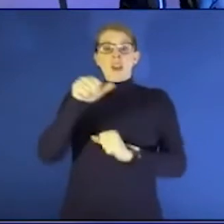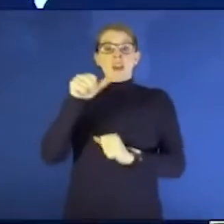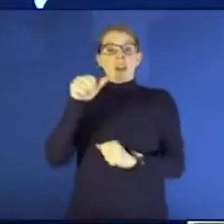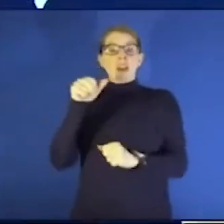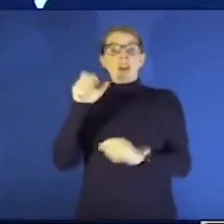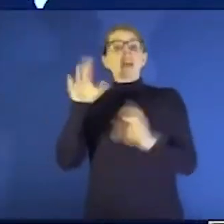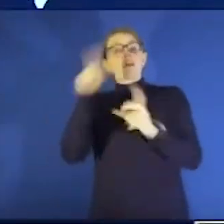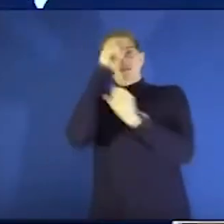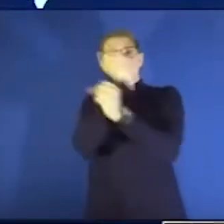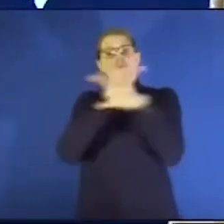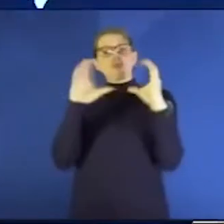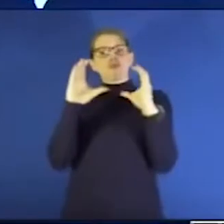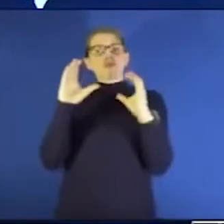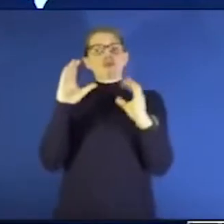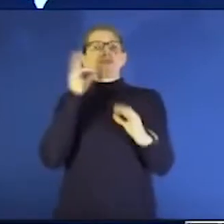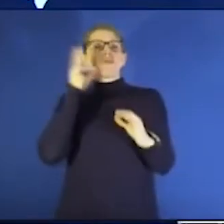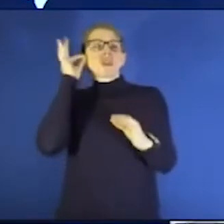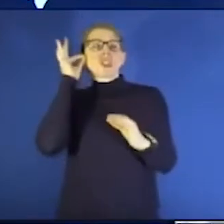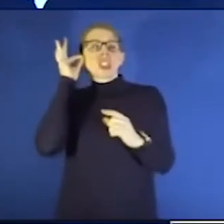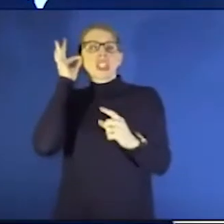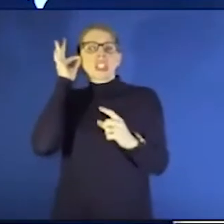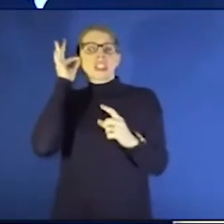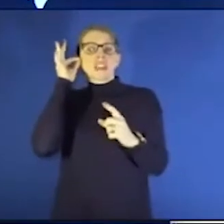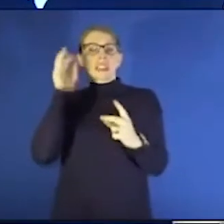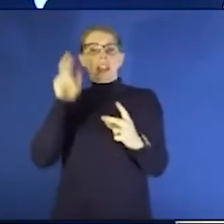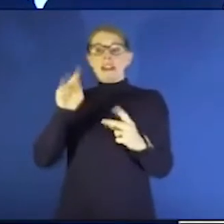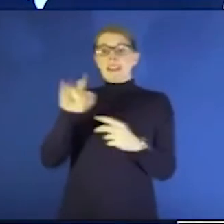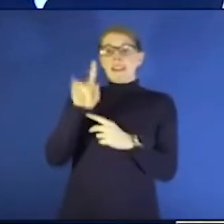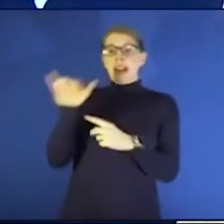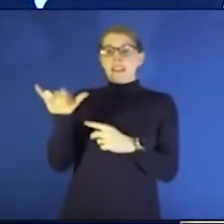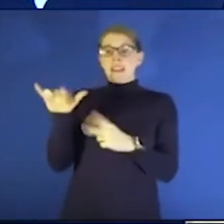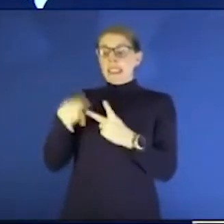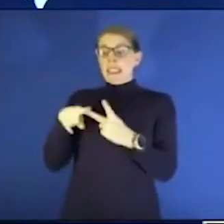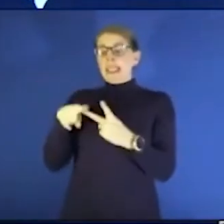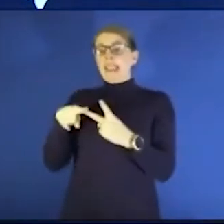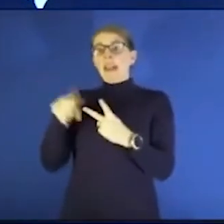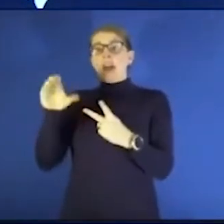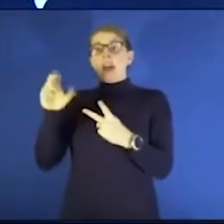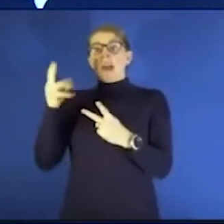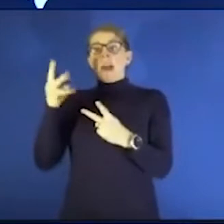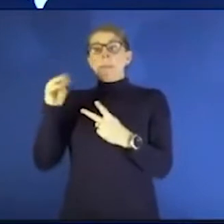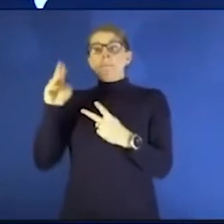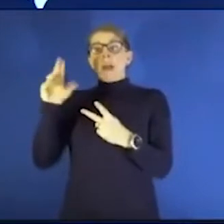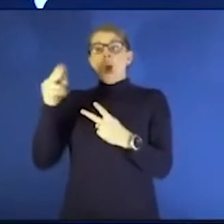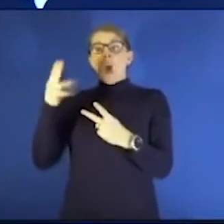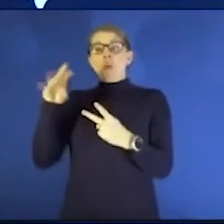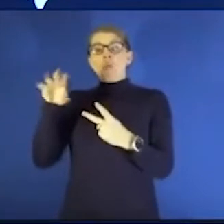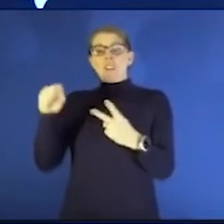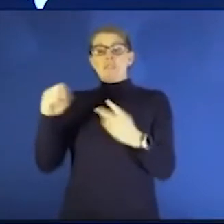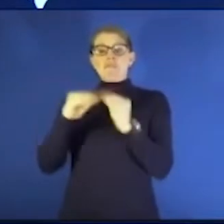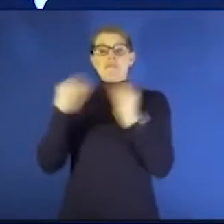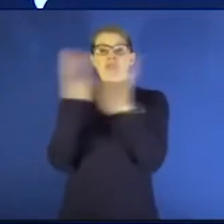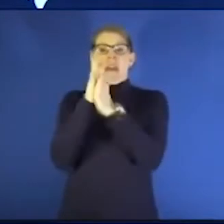and Kelsey and Mahomes are mad at each other and they're not talking and they're not playing right together, right? How are we going to do? How's that game going to